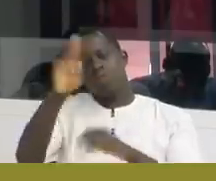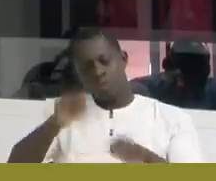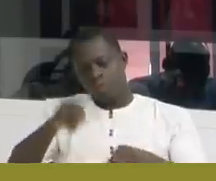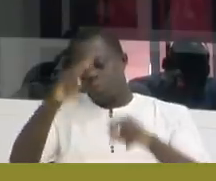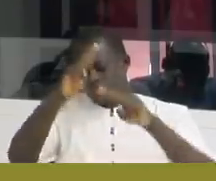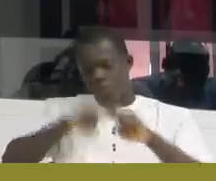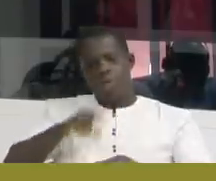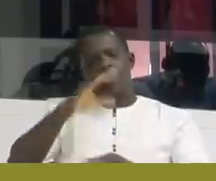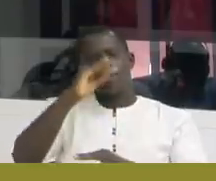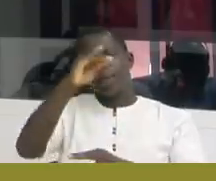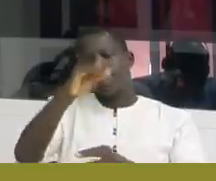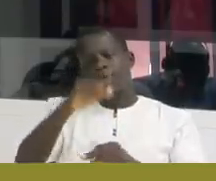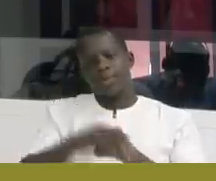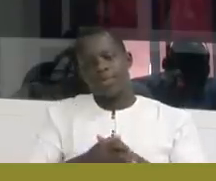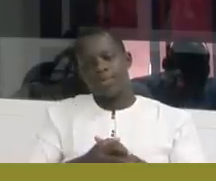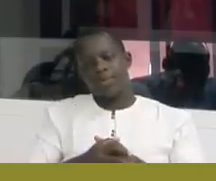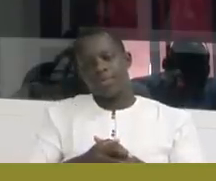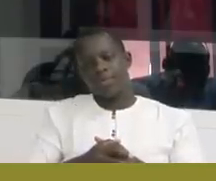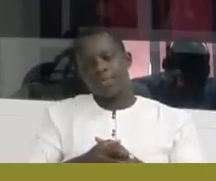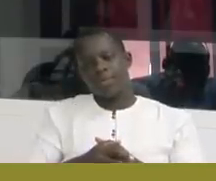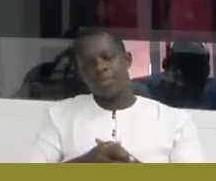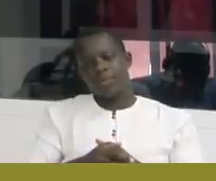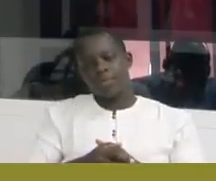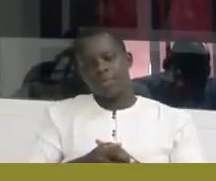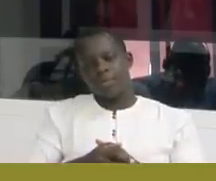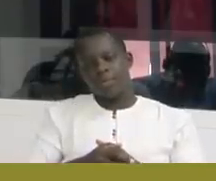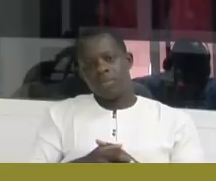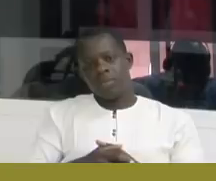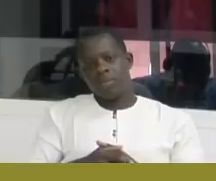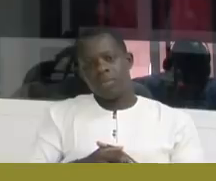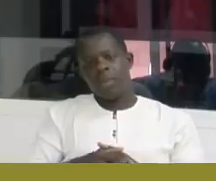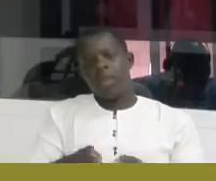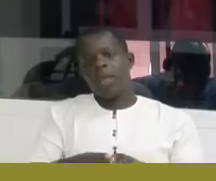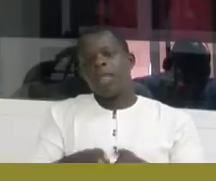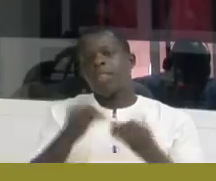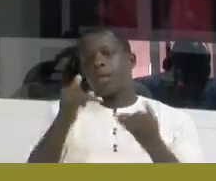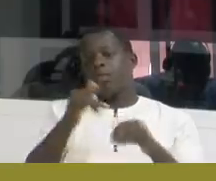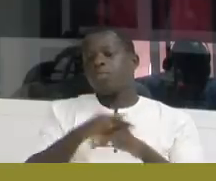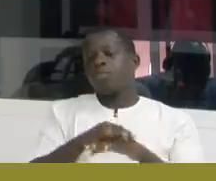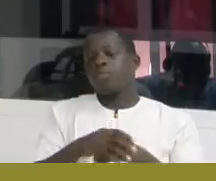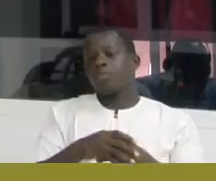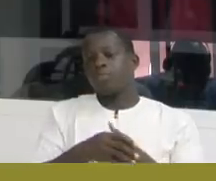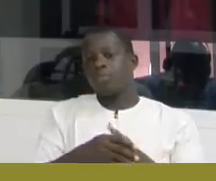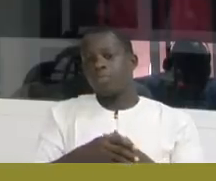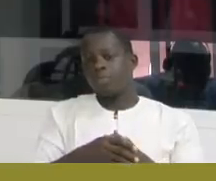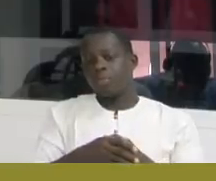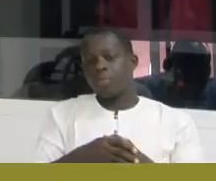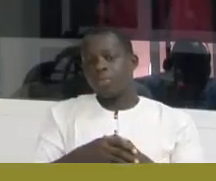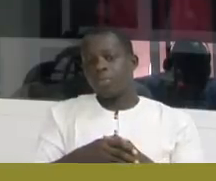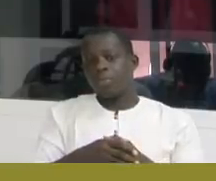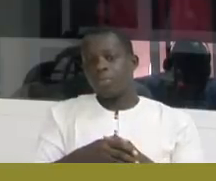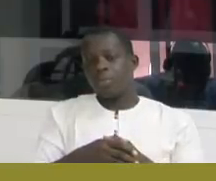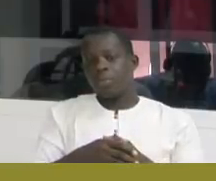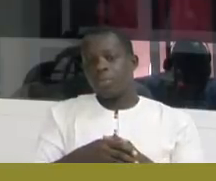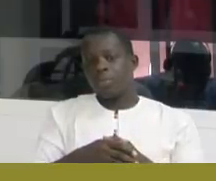And I would not have gone out on a limb. I would not have. And in spite of the fact